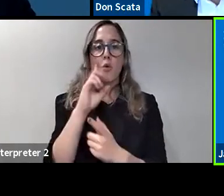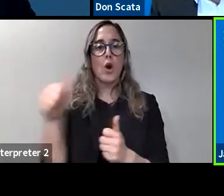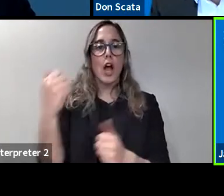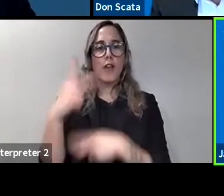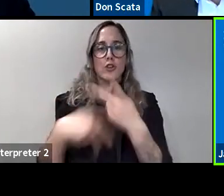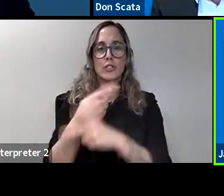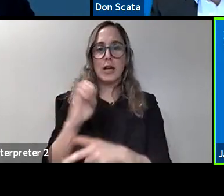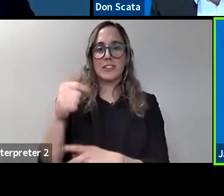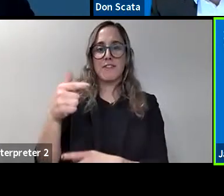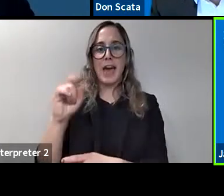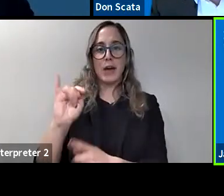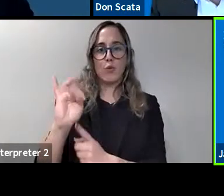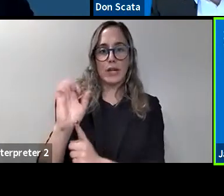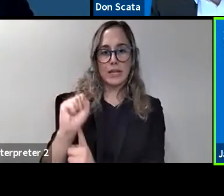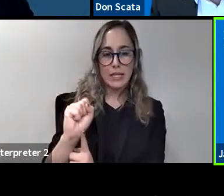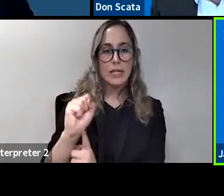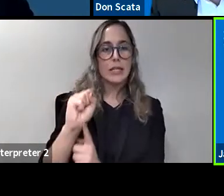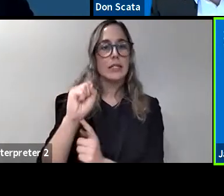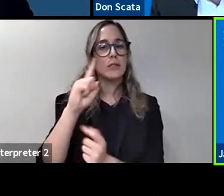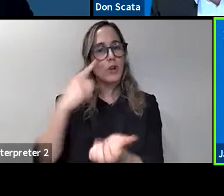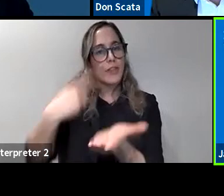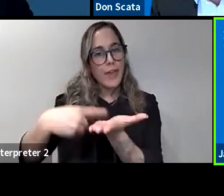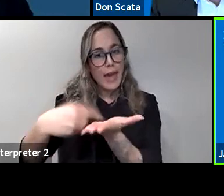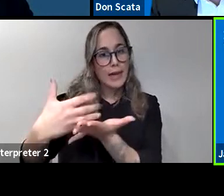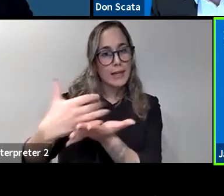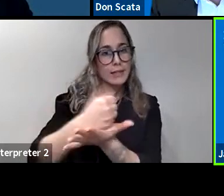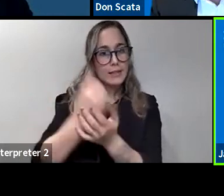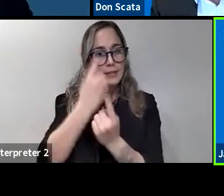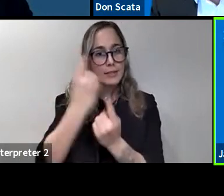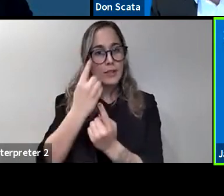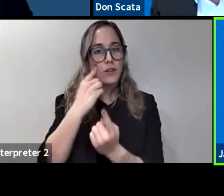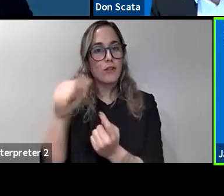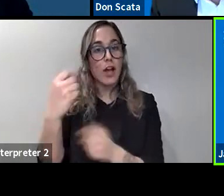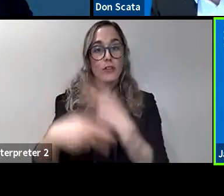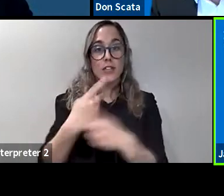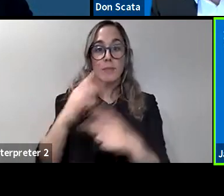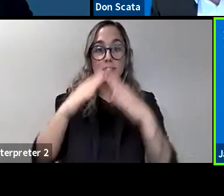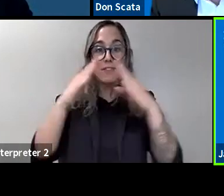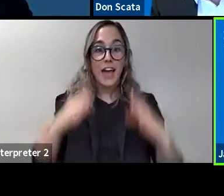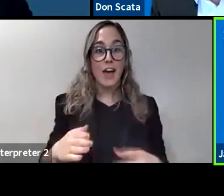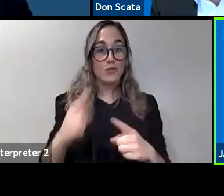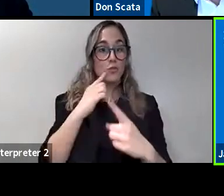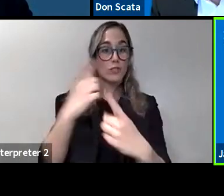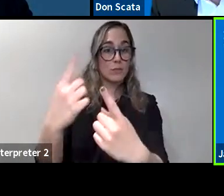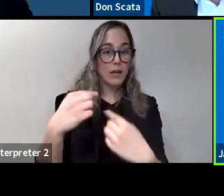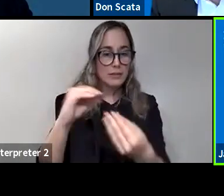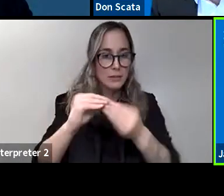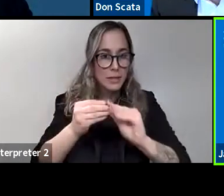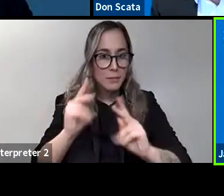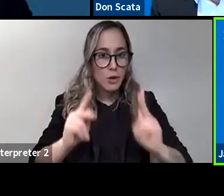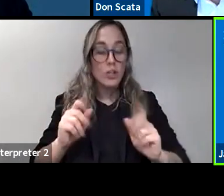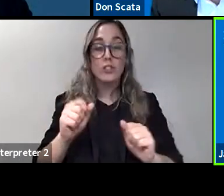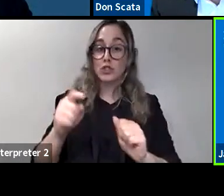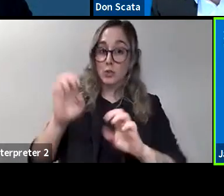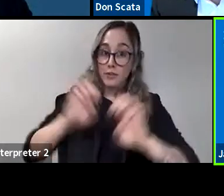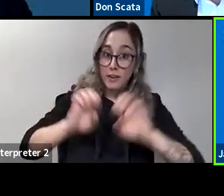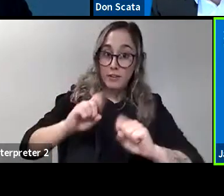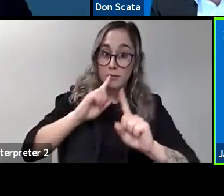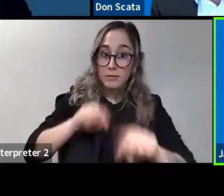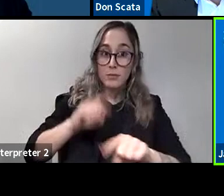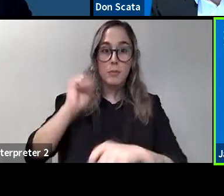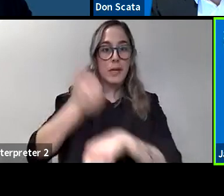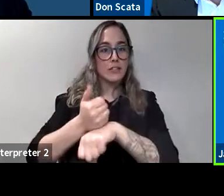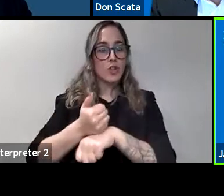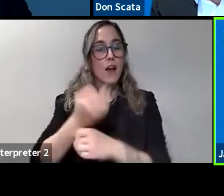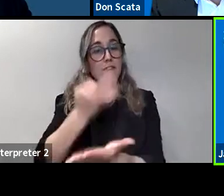or determined by the household responses? For example, did you evaluate the responses from